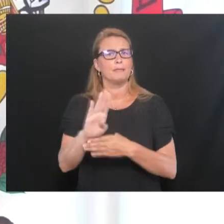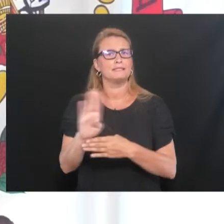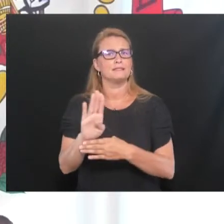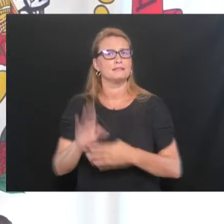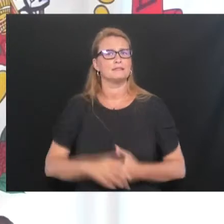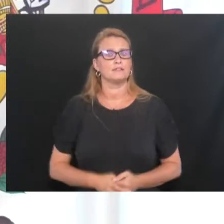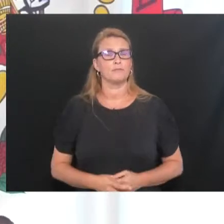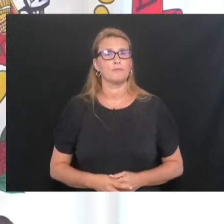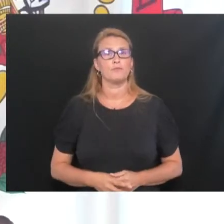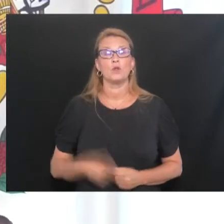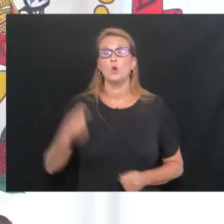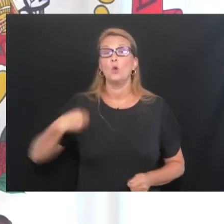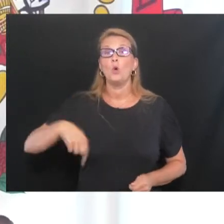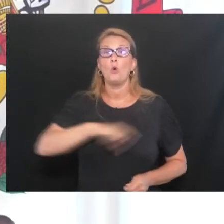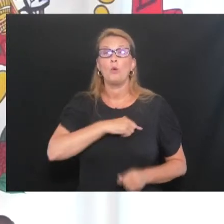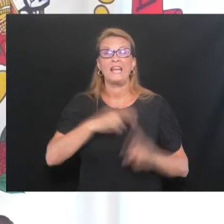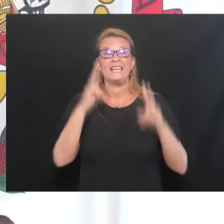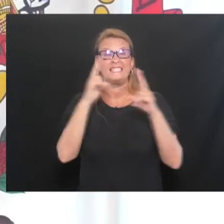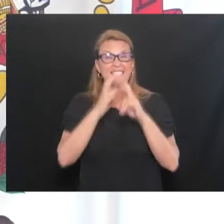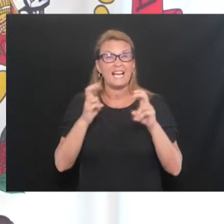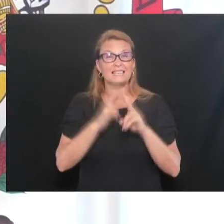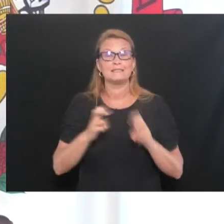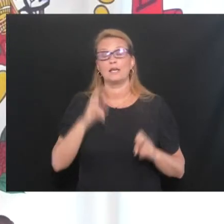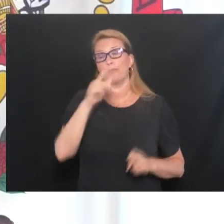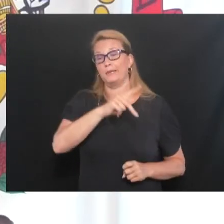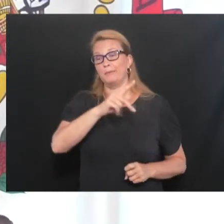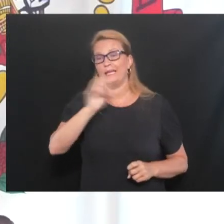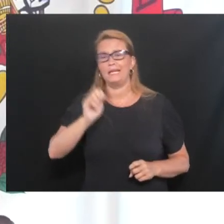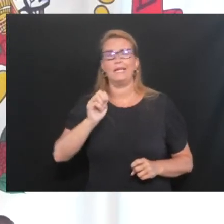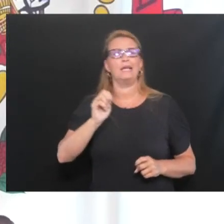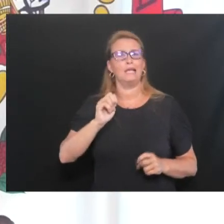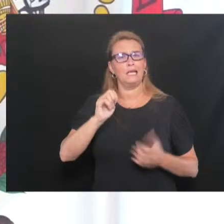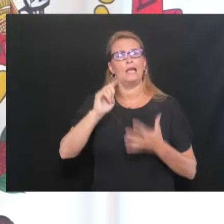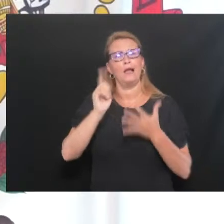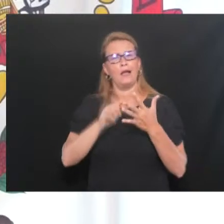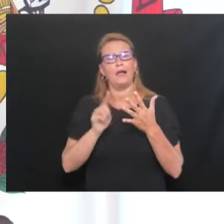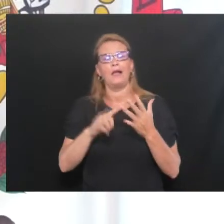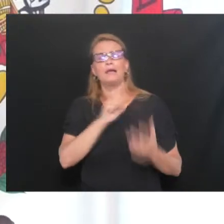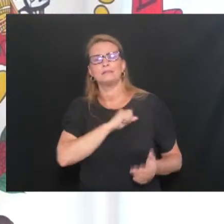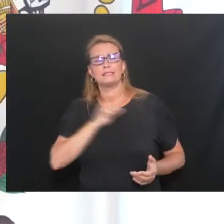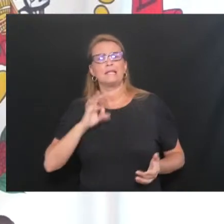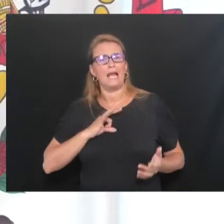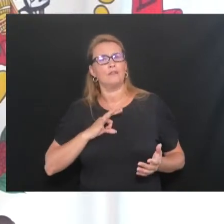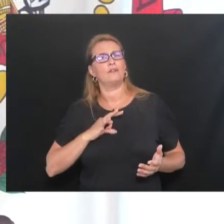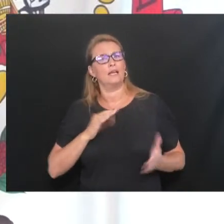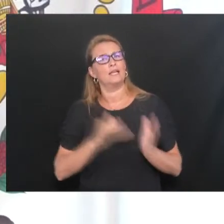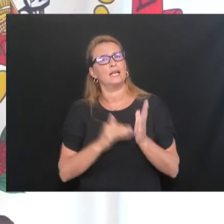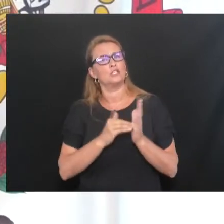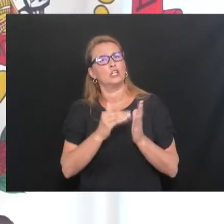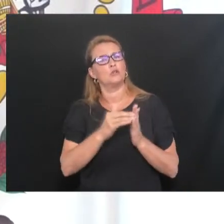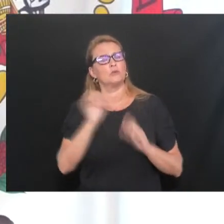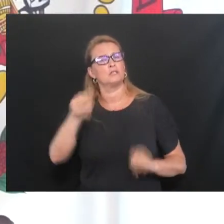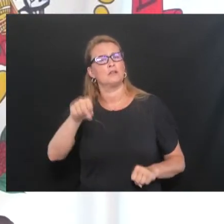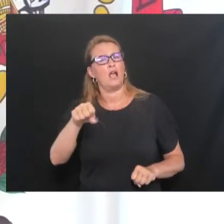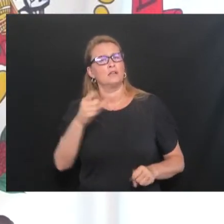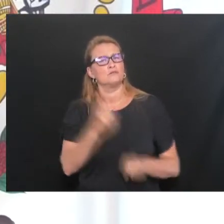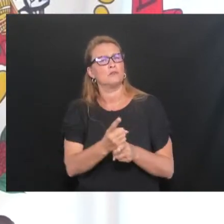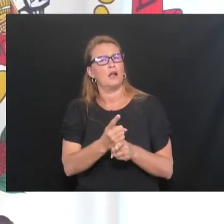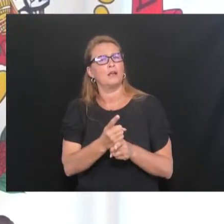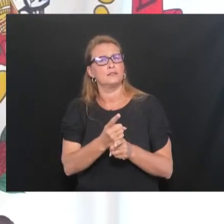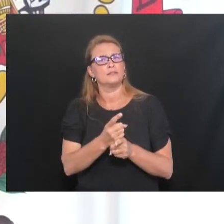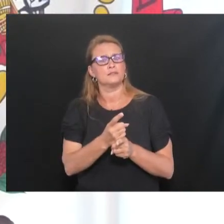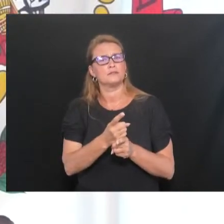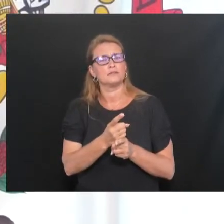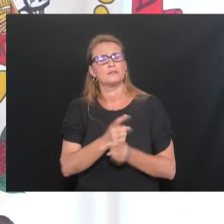We continually assess, our PPE and our staffing and our beds and all that. We're continually doing